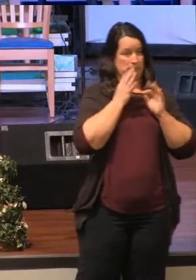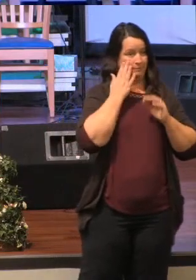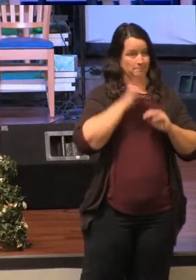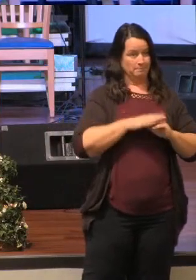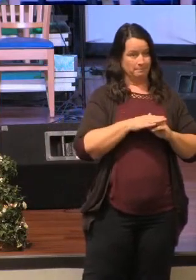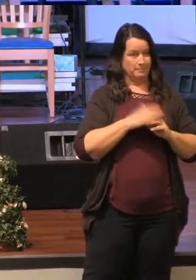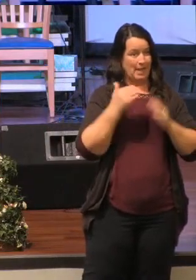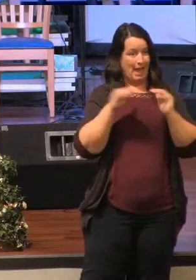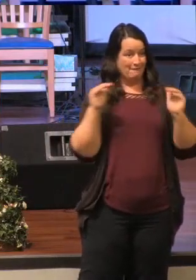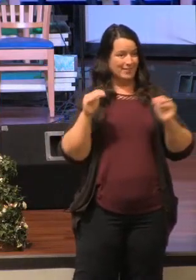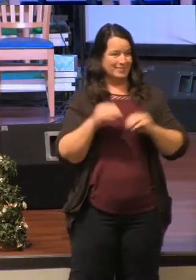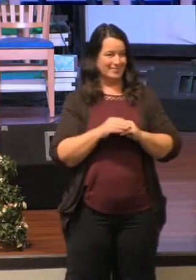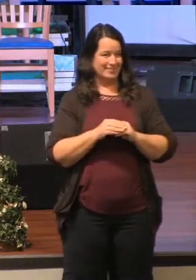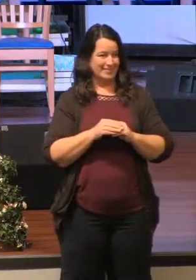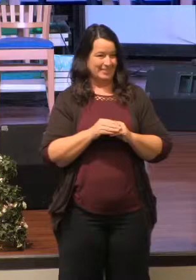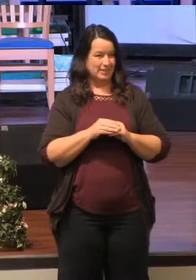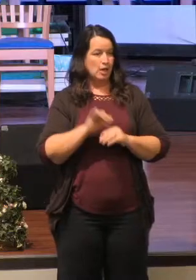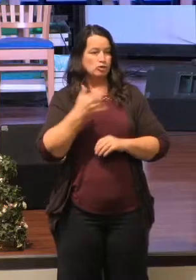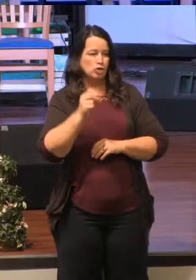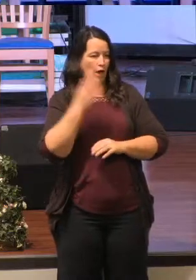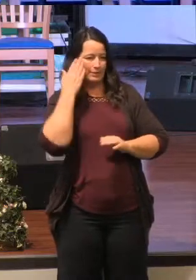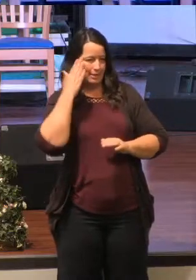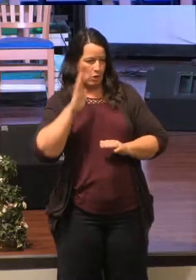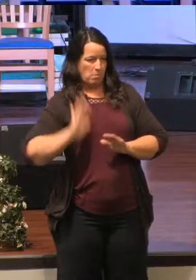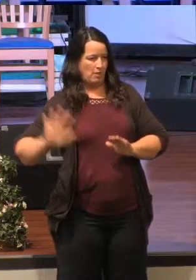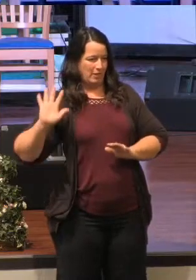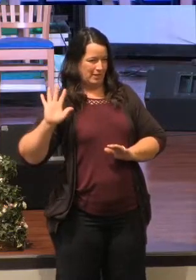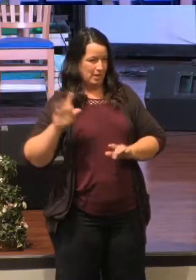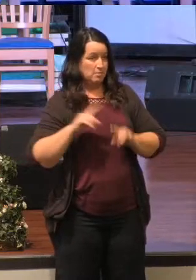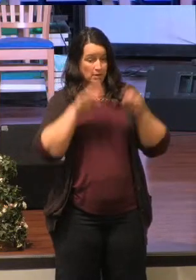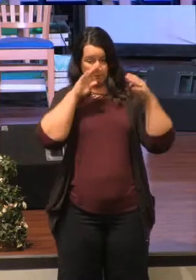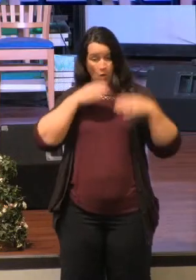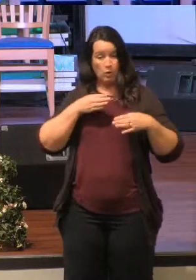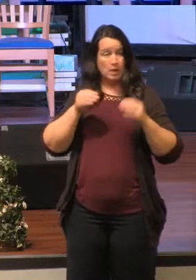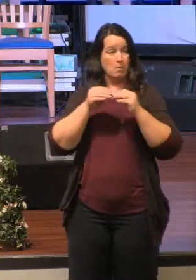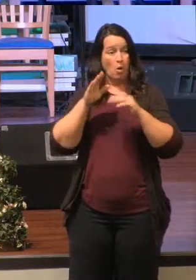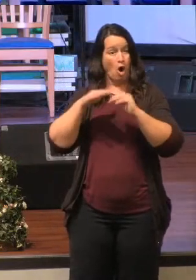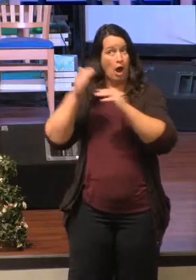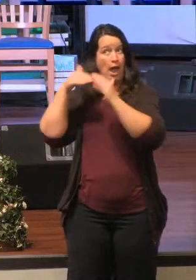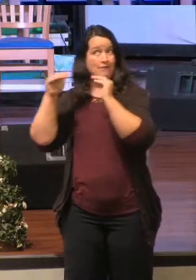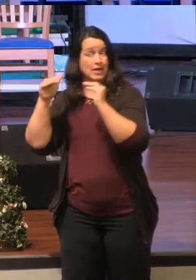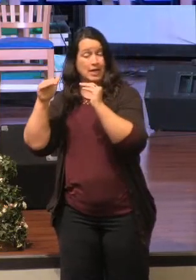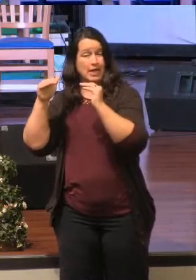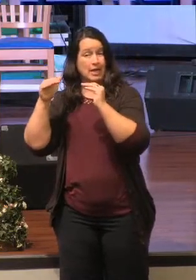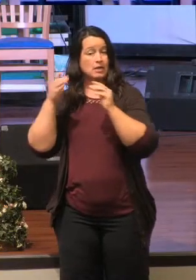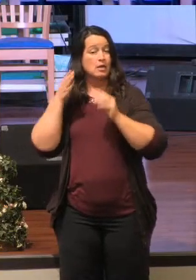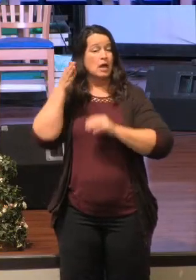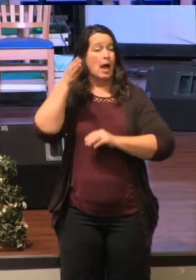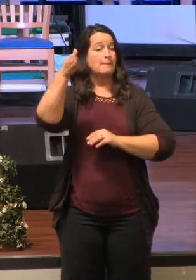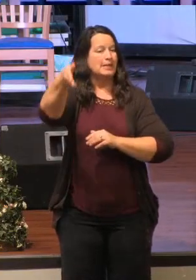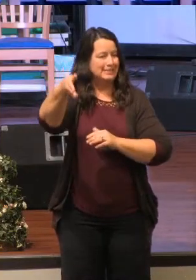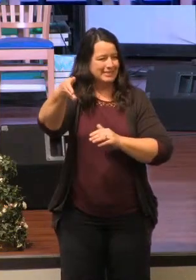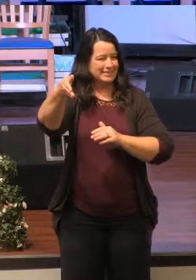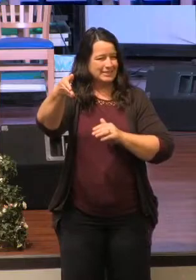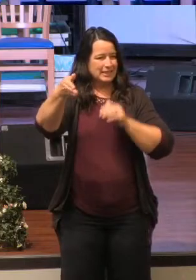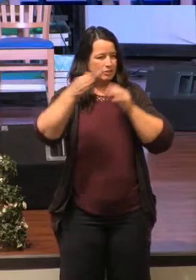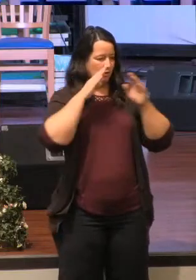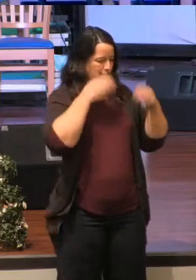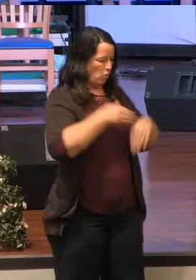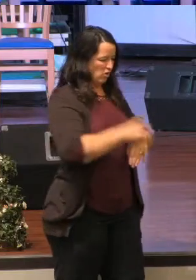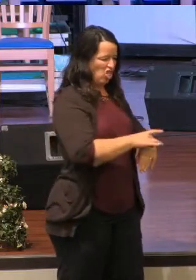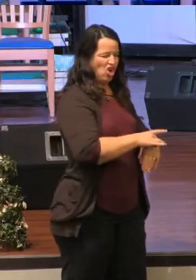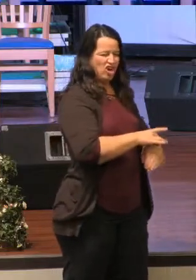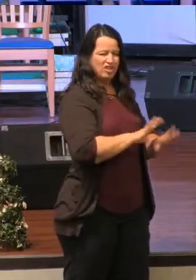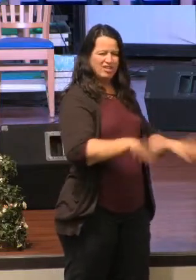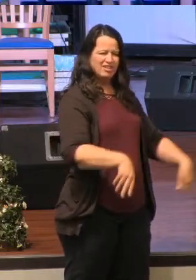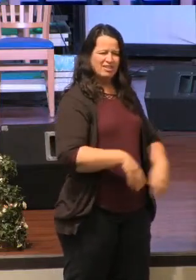heaven. I will tell you this. We would do well to focus more on heaven and what's coming. It might help us not to focus on this earth.